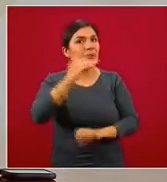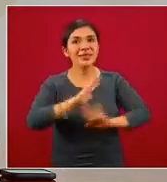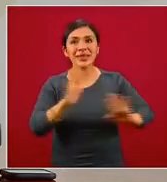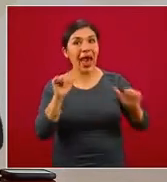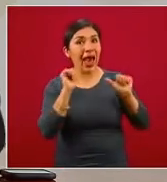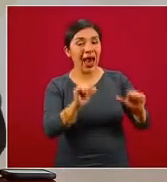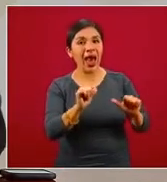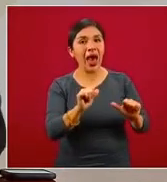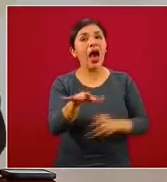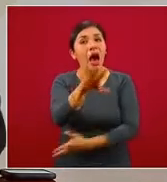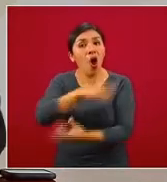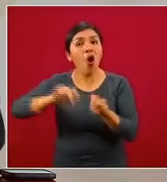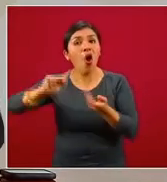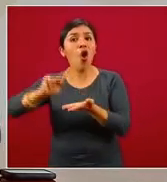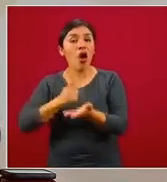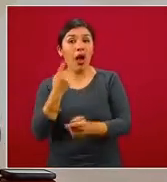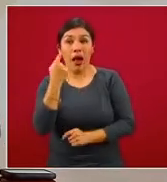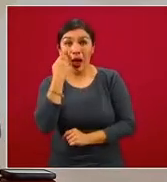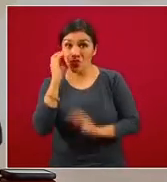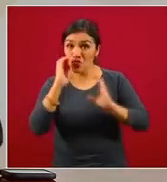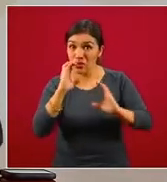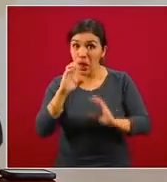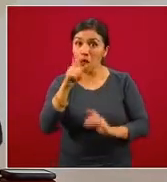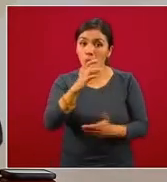they have recovered from the virus.